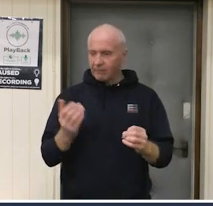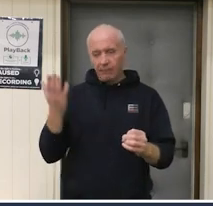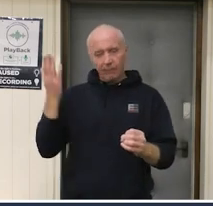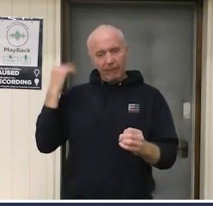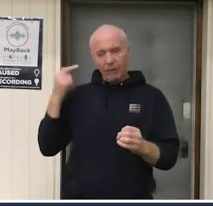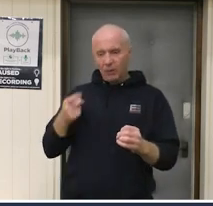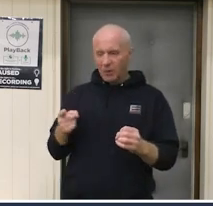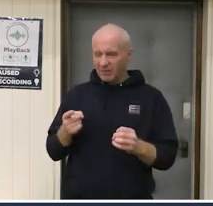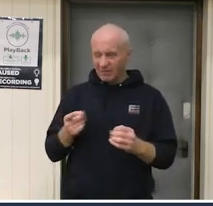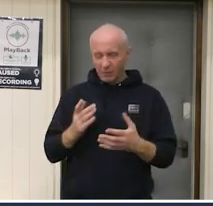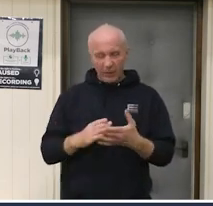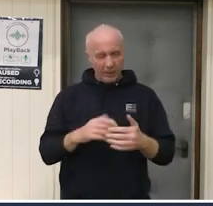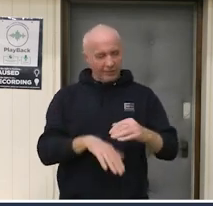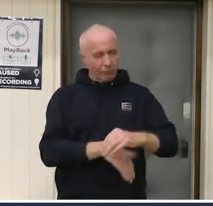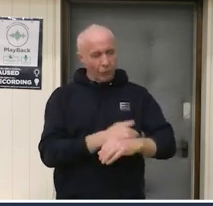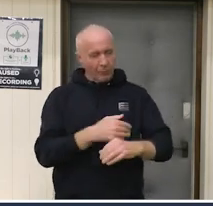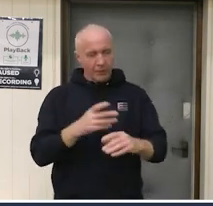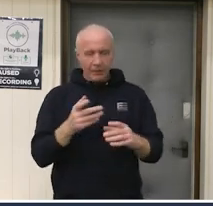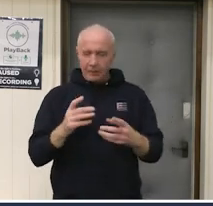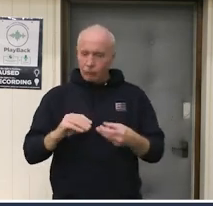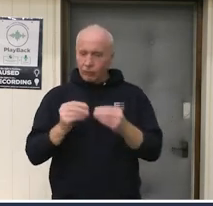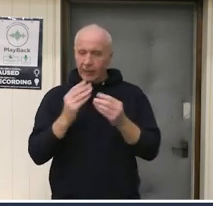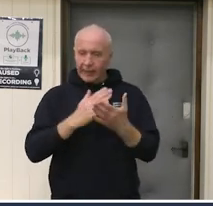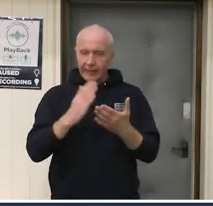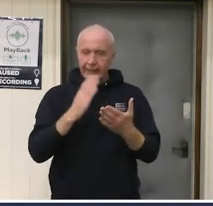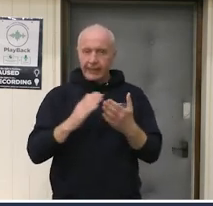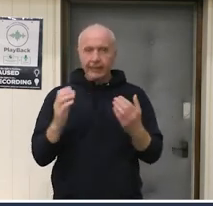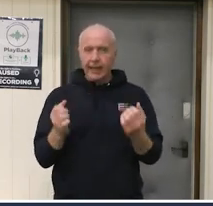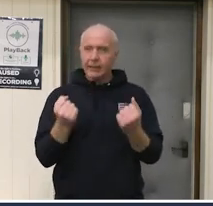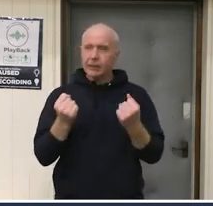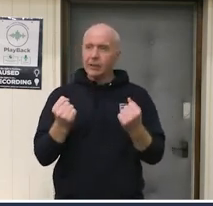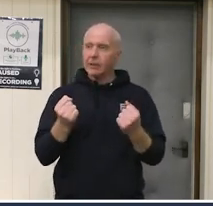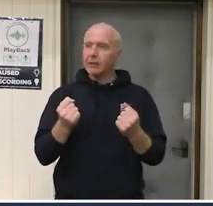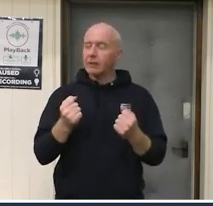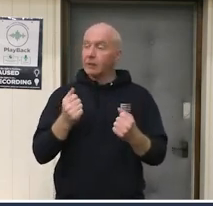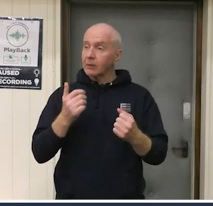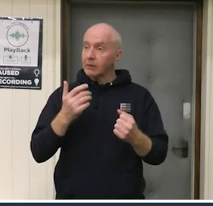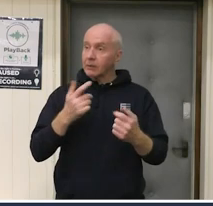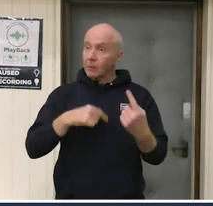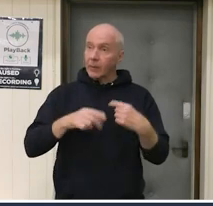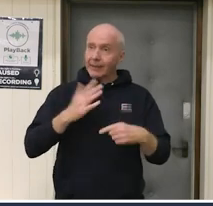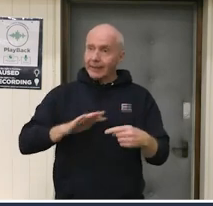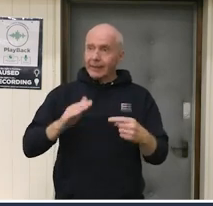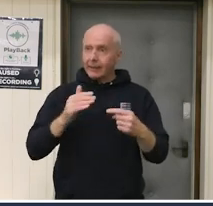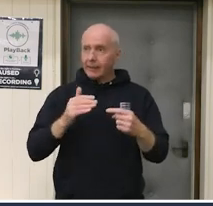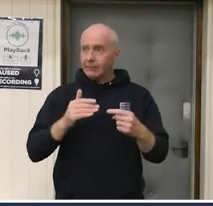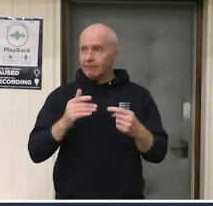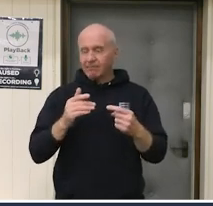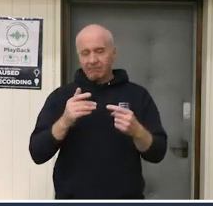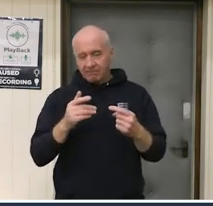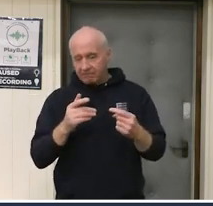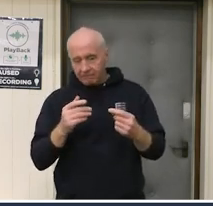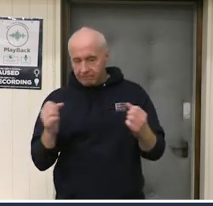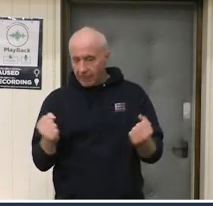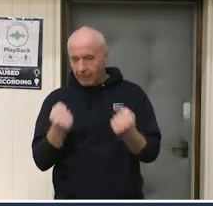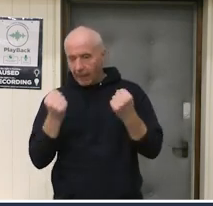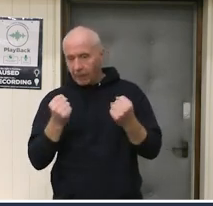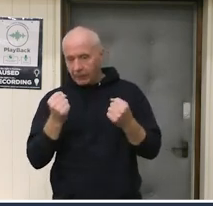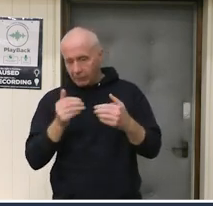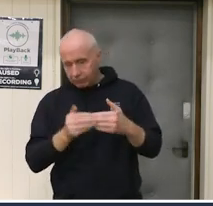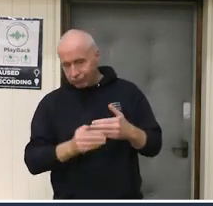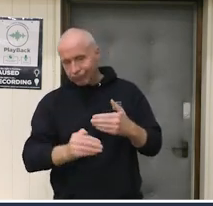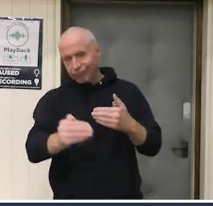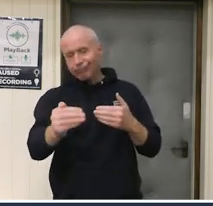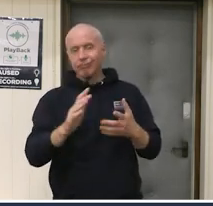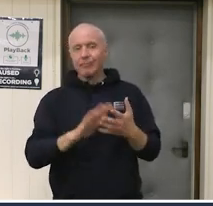past. We need to get better at that if we're going to have something that's going to last long into the future and not create an impact on our environment and our own